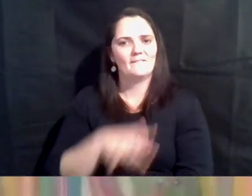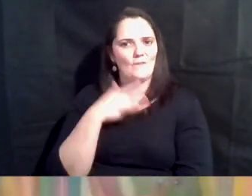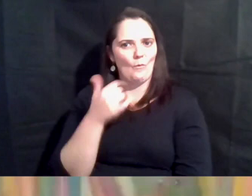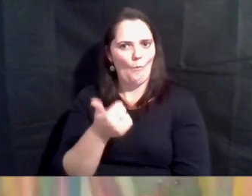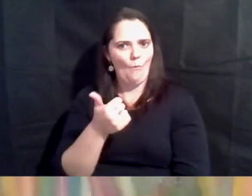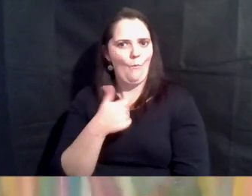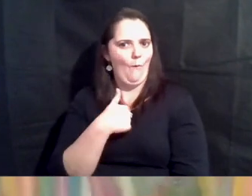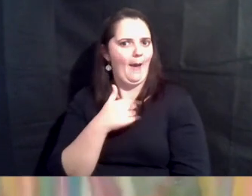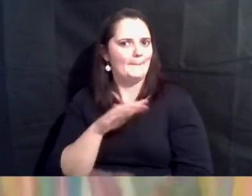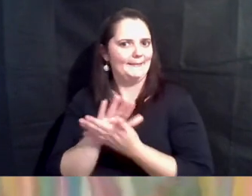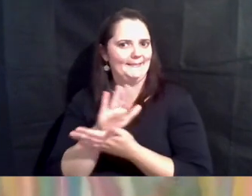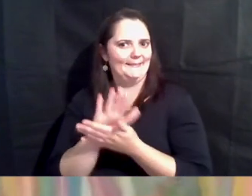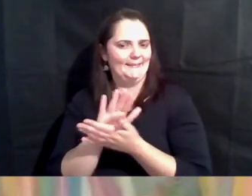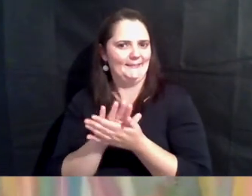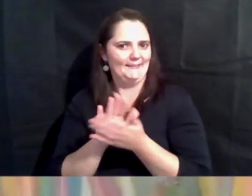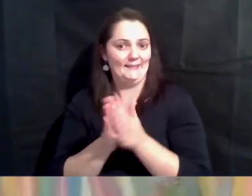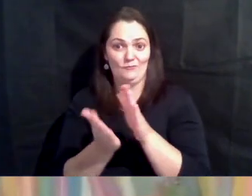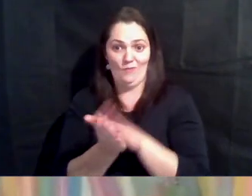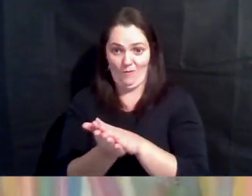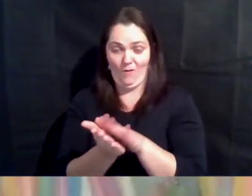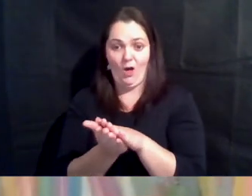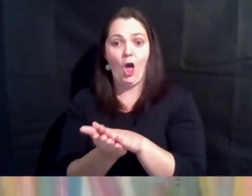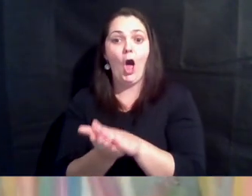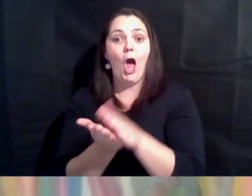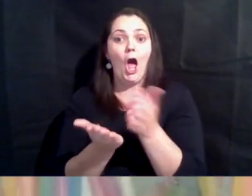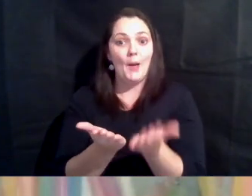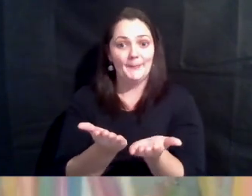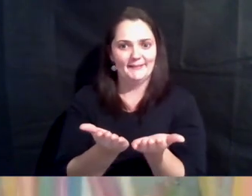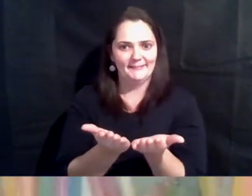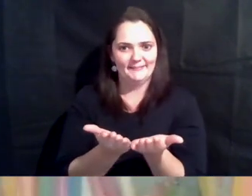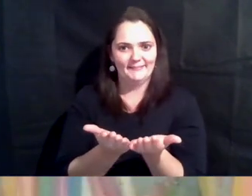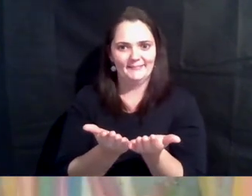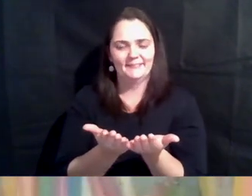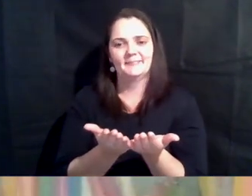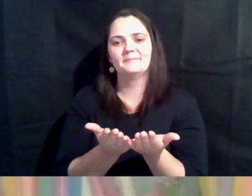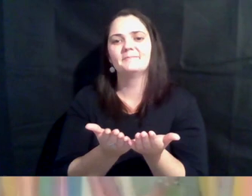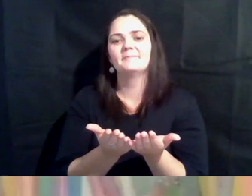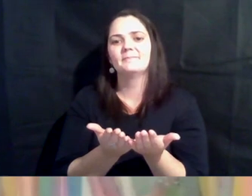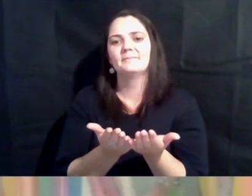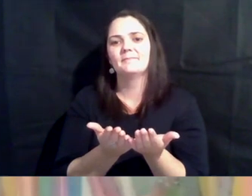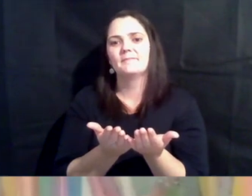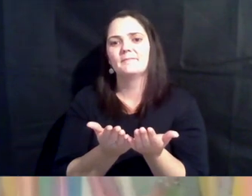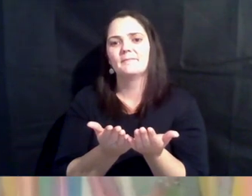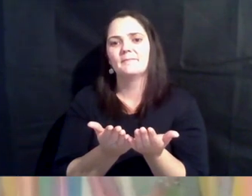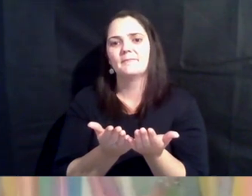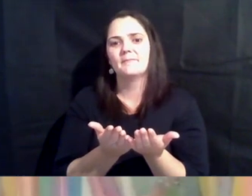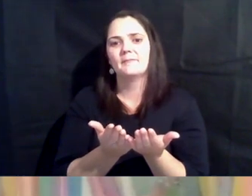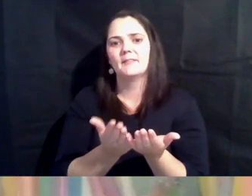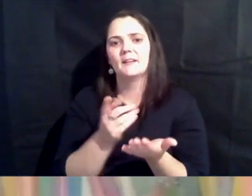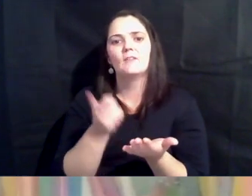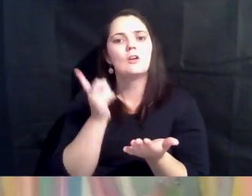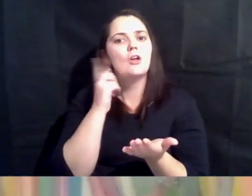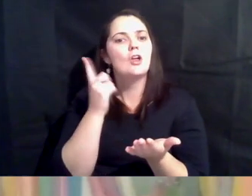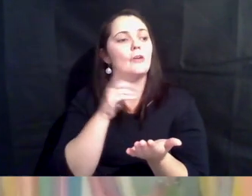about that cover. Let's open up and do some scribbage. Now, if you hear some squawking in the background,